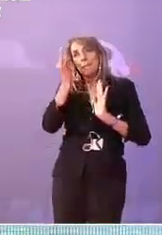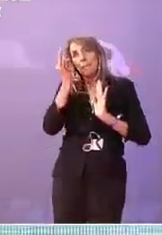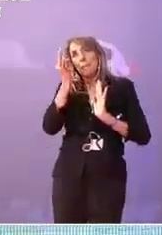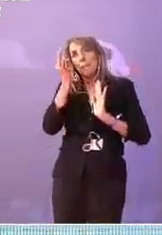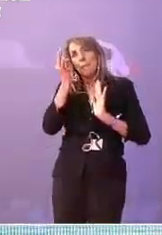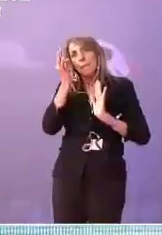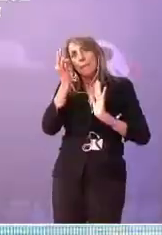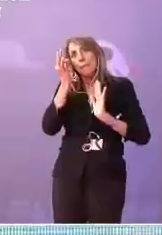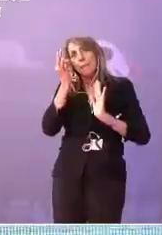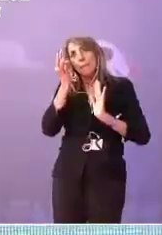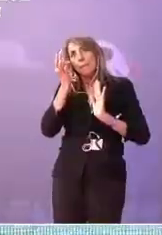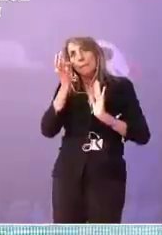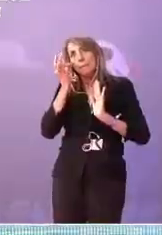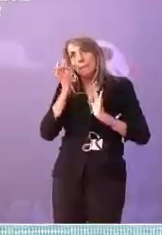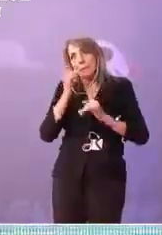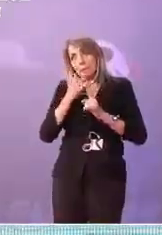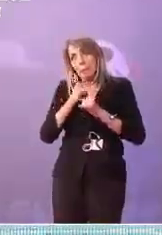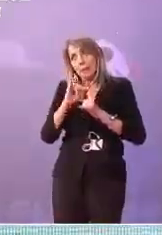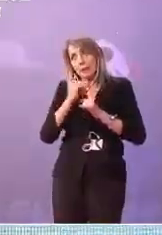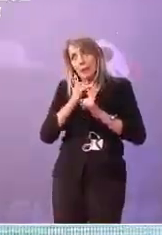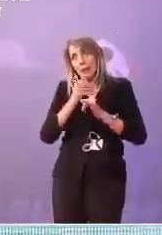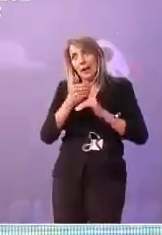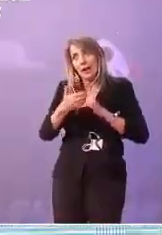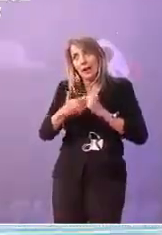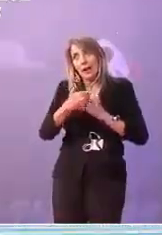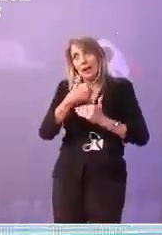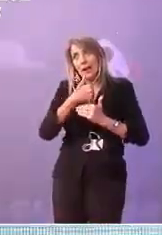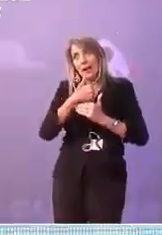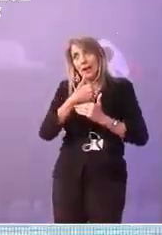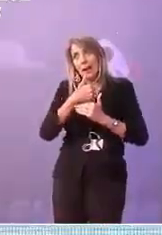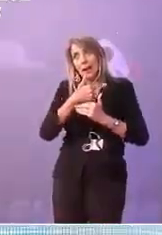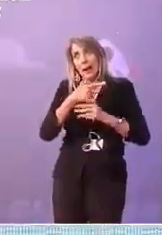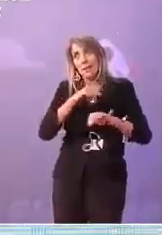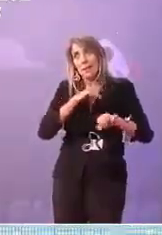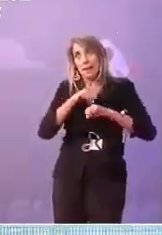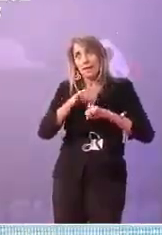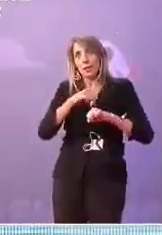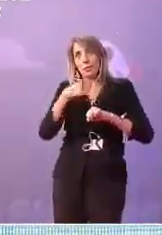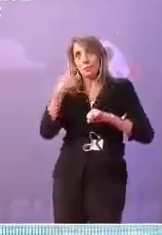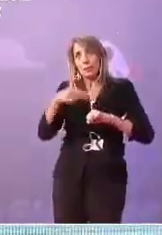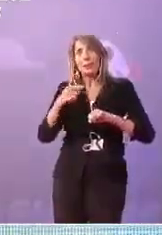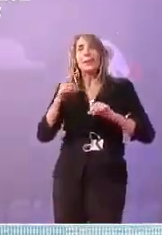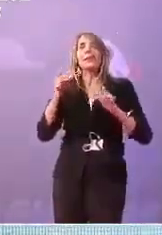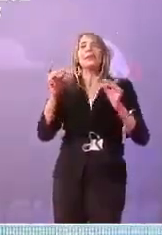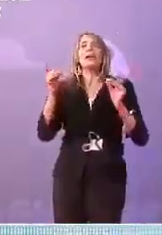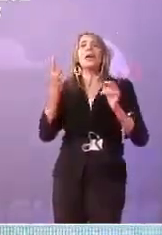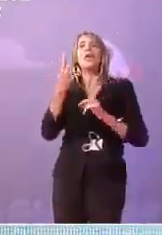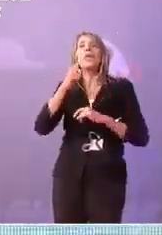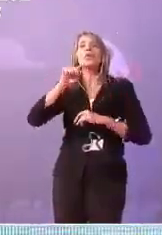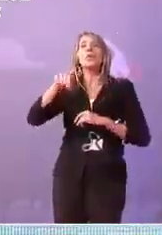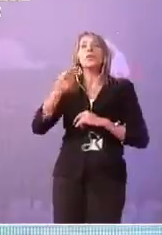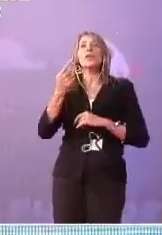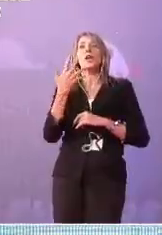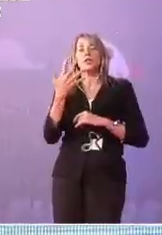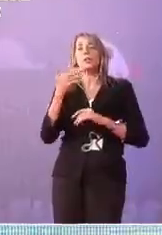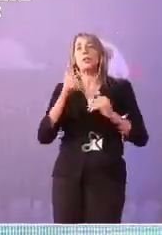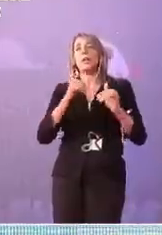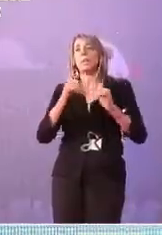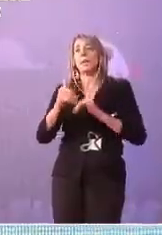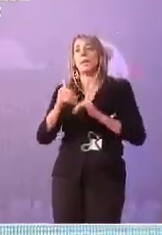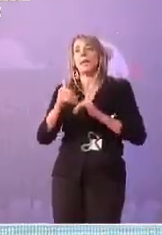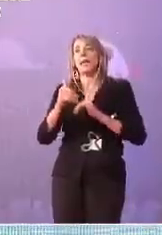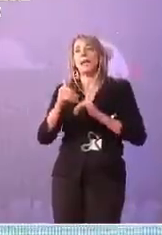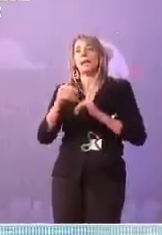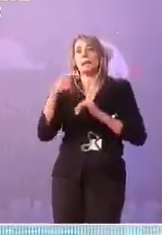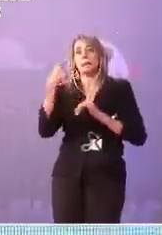to $1.5 billion. Our customers are fleet and individual aircraft owners. The business